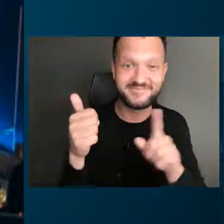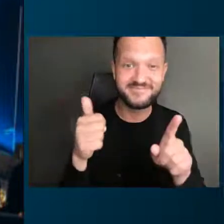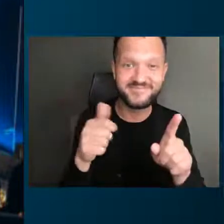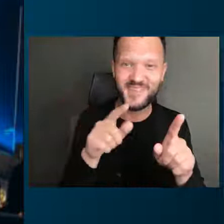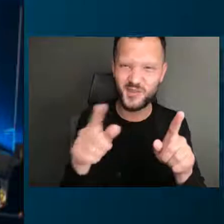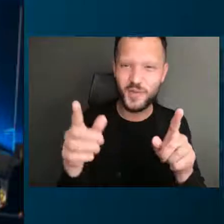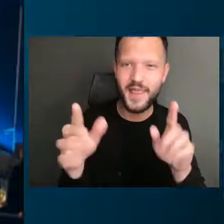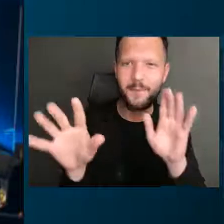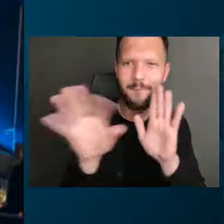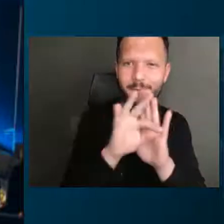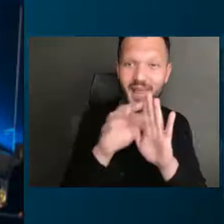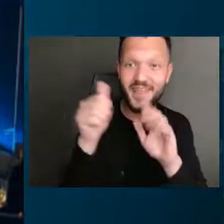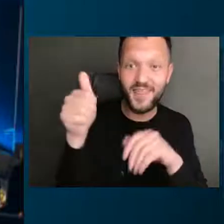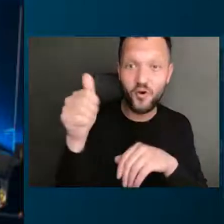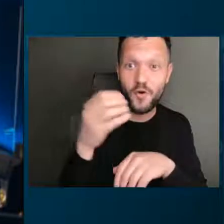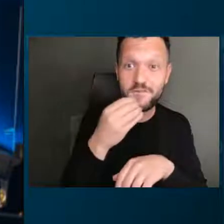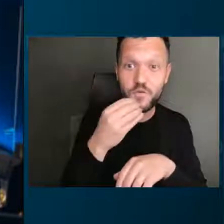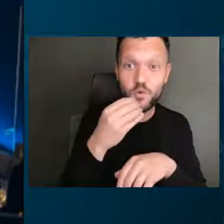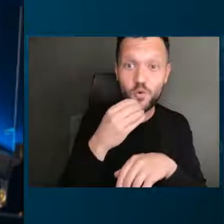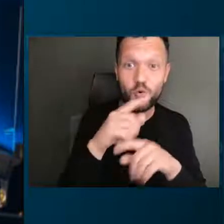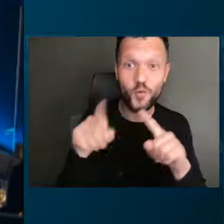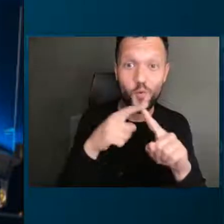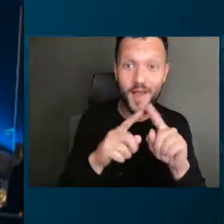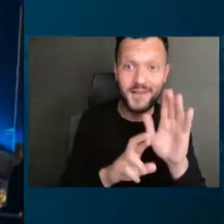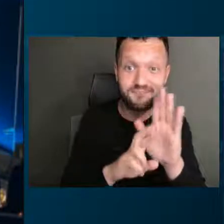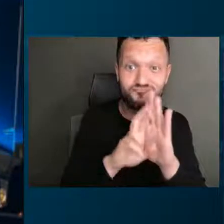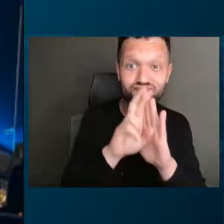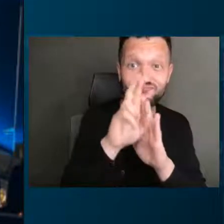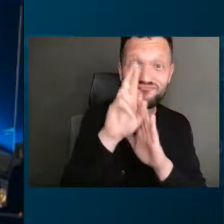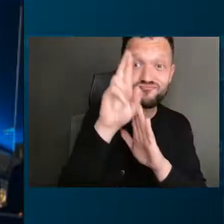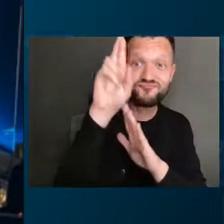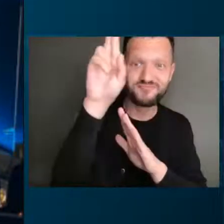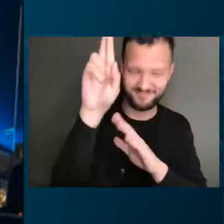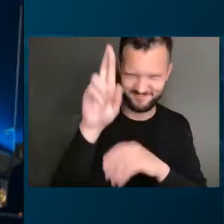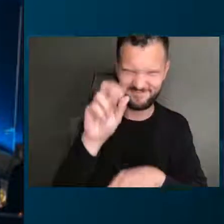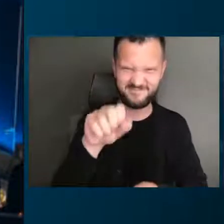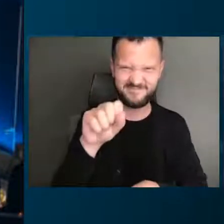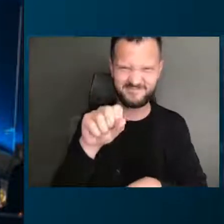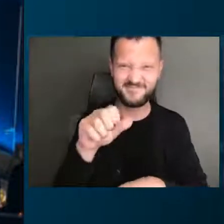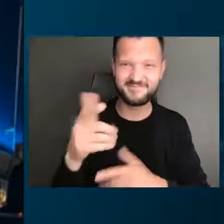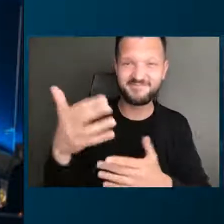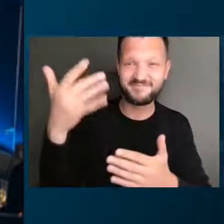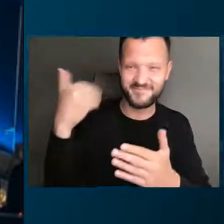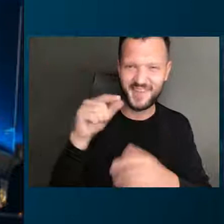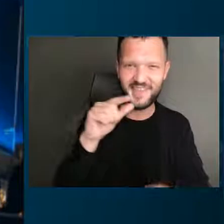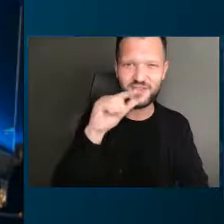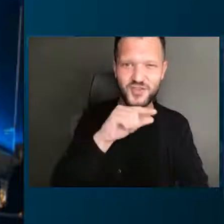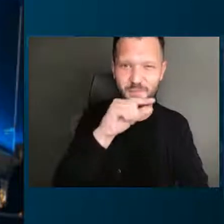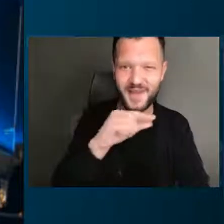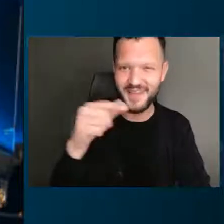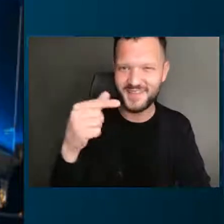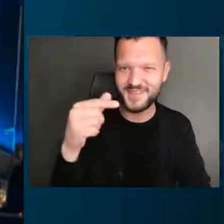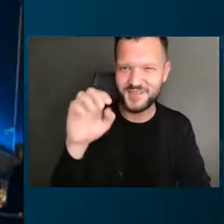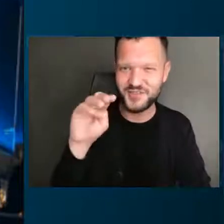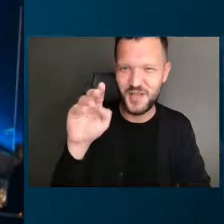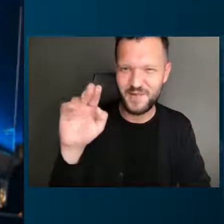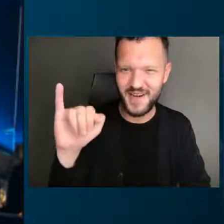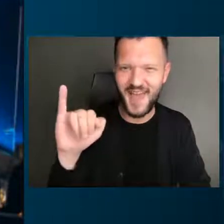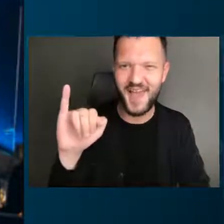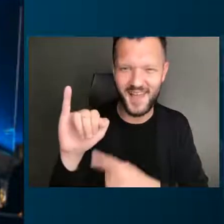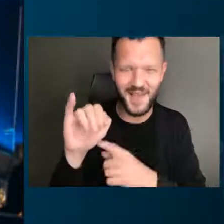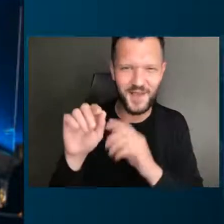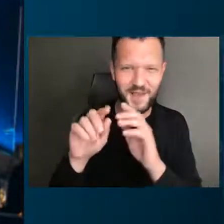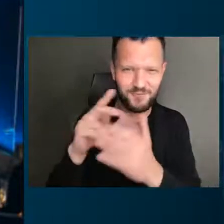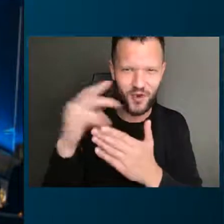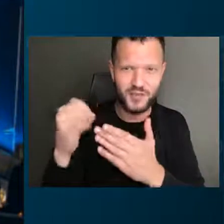own food when they go into space? So yeah, starting around the Gemini missions, they could pick their food. They had a standard menu, but they